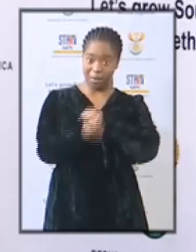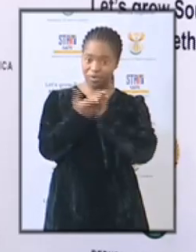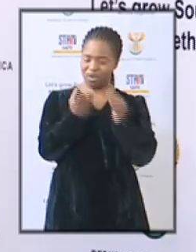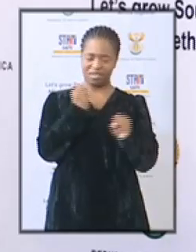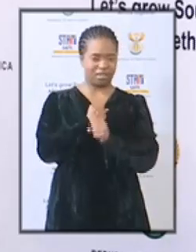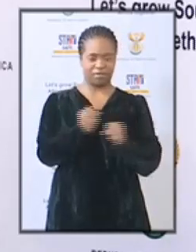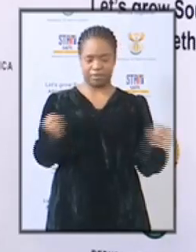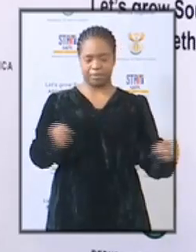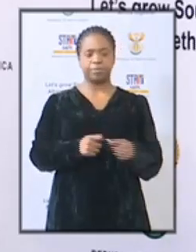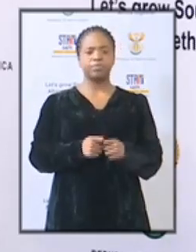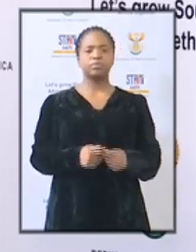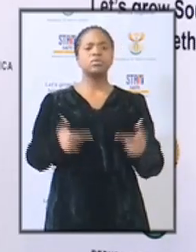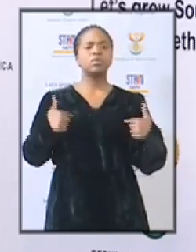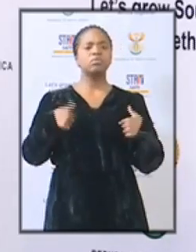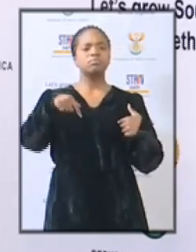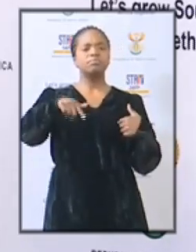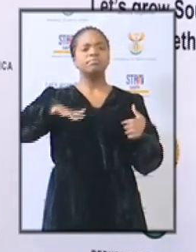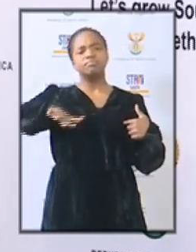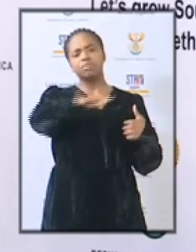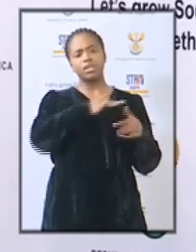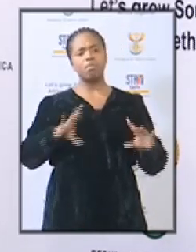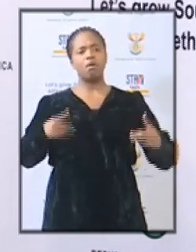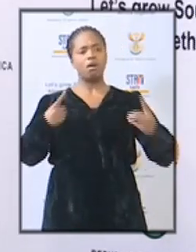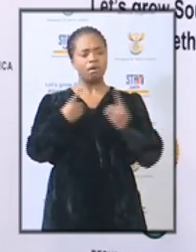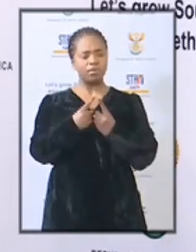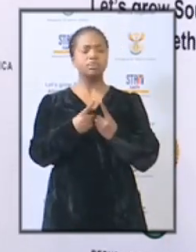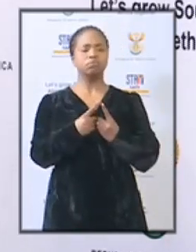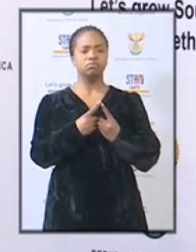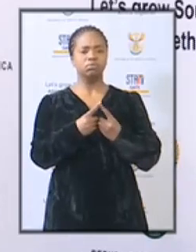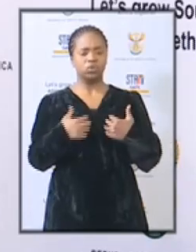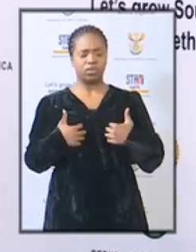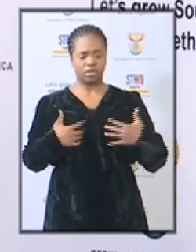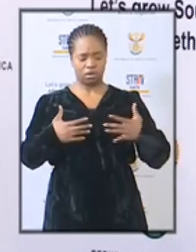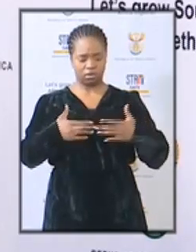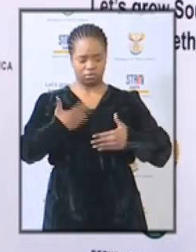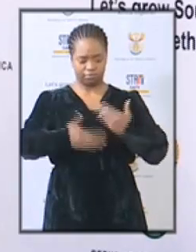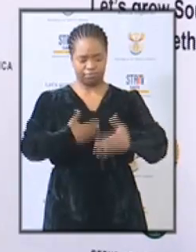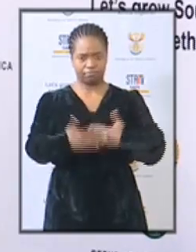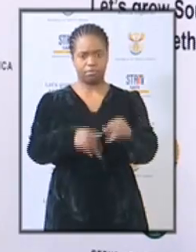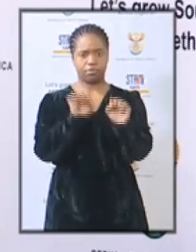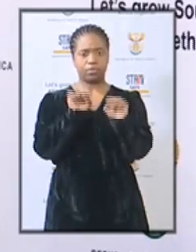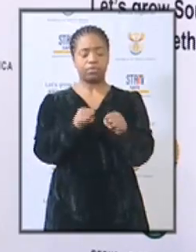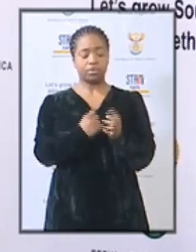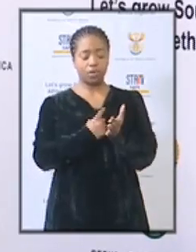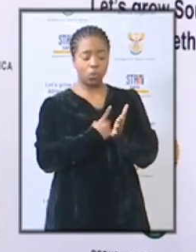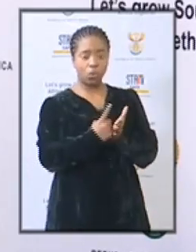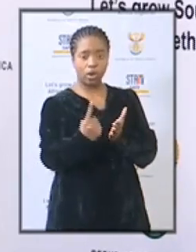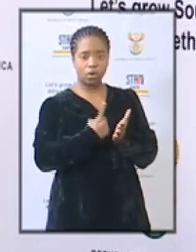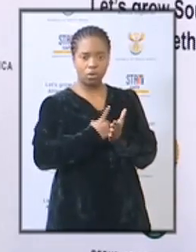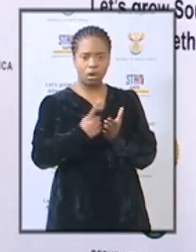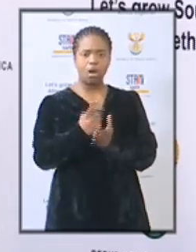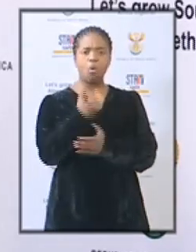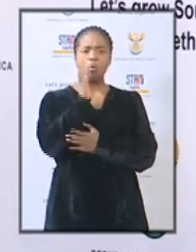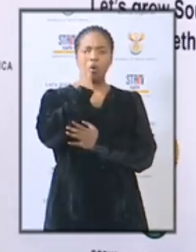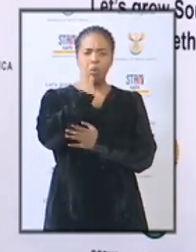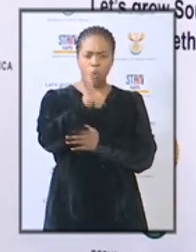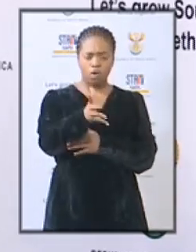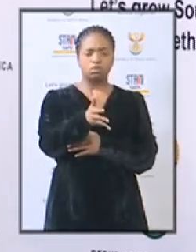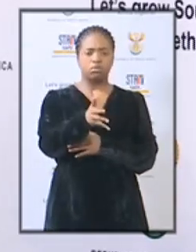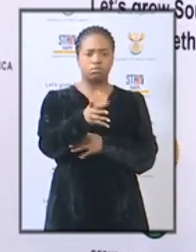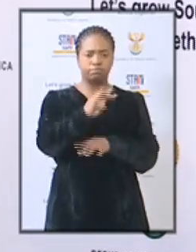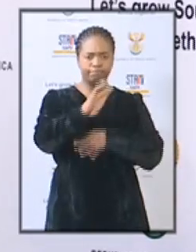road to recovery as a sector has begun. We will, in the coming weeks, consolidate